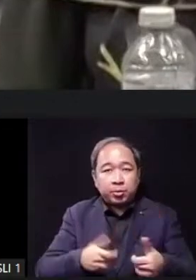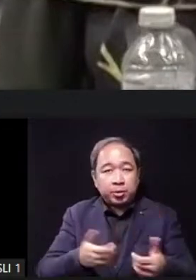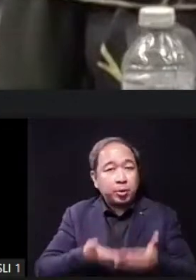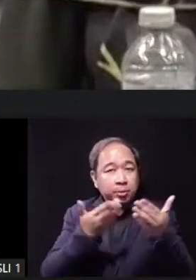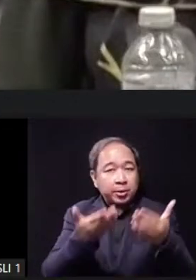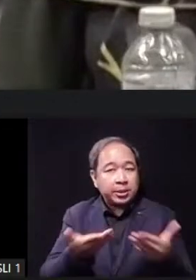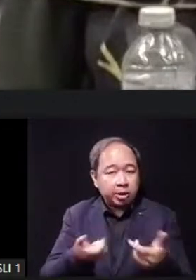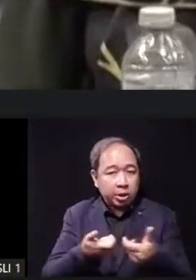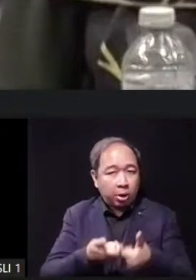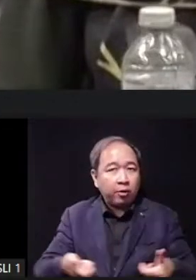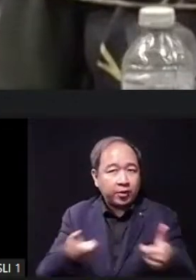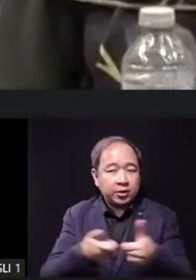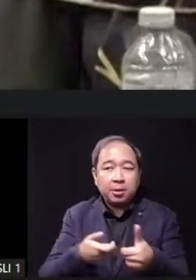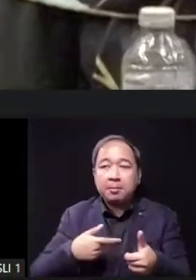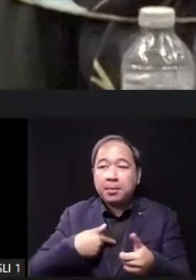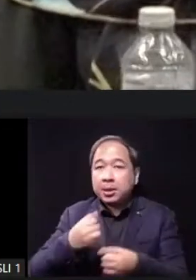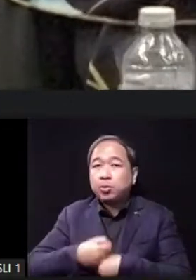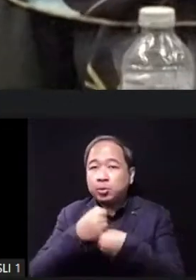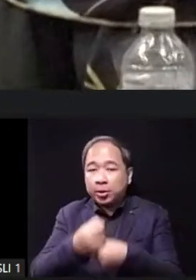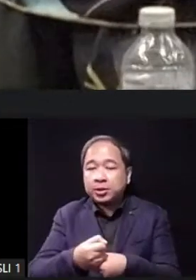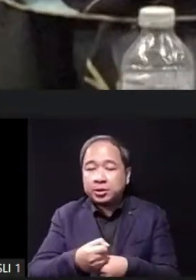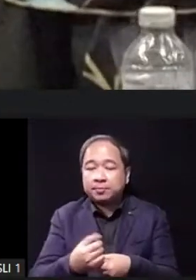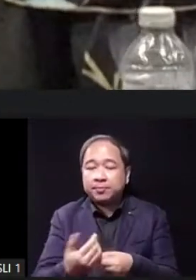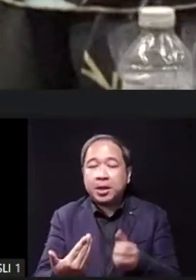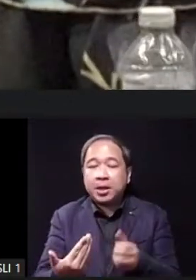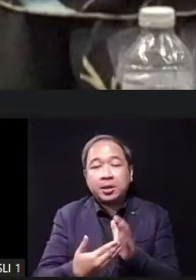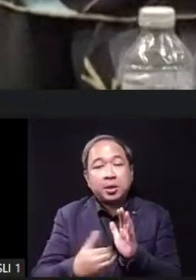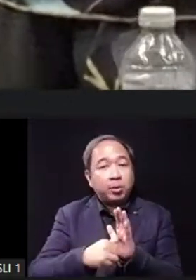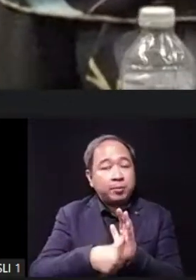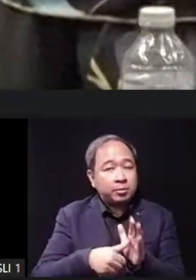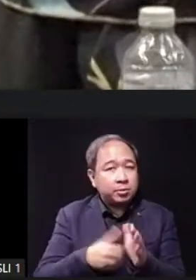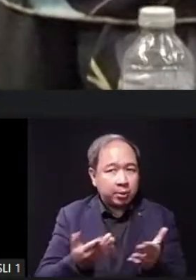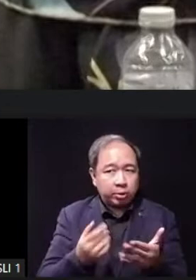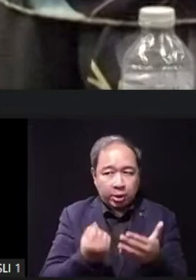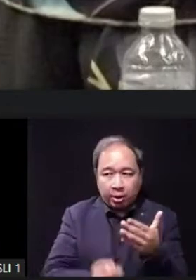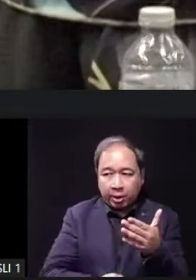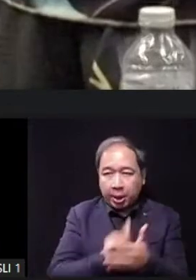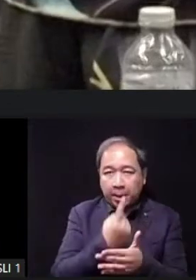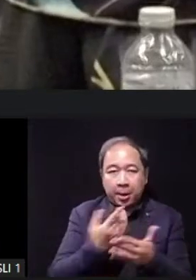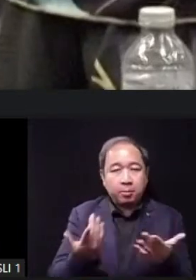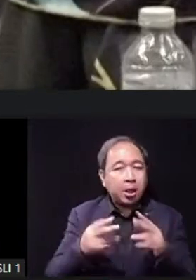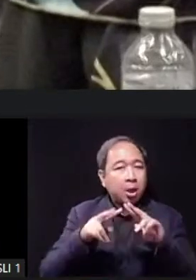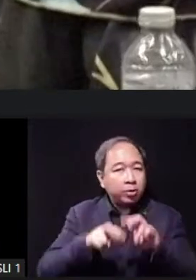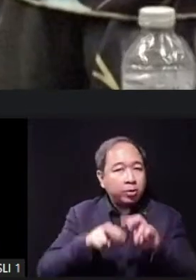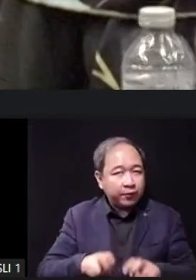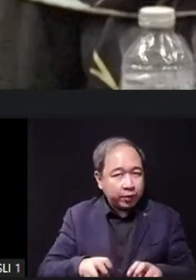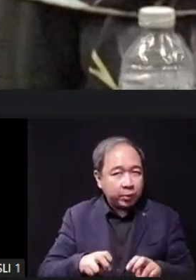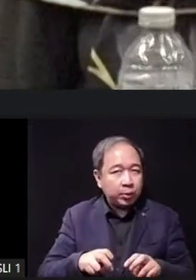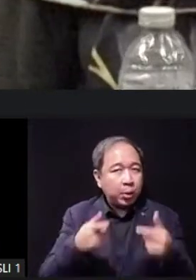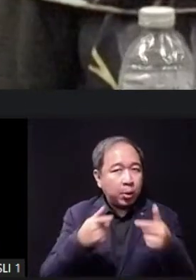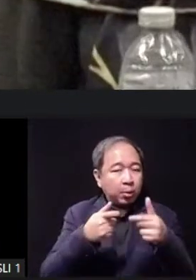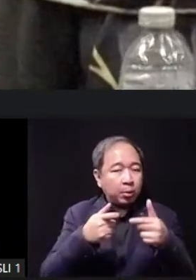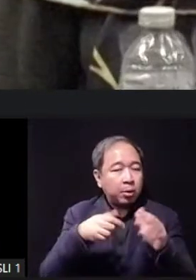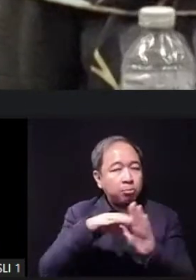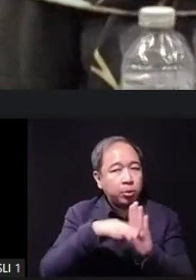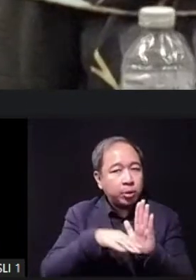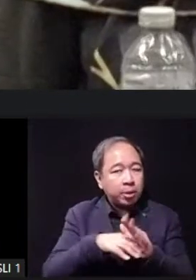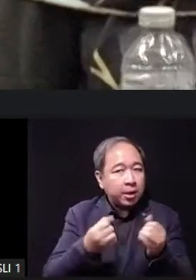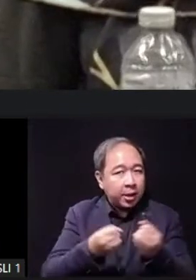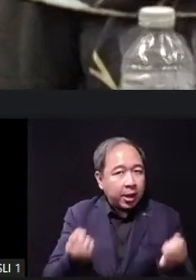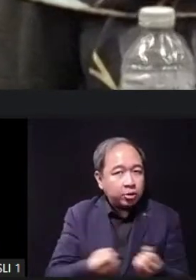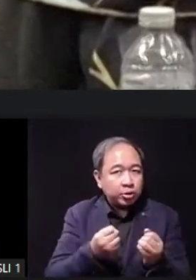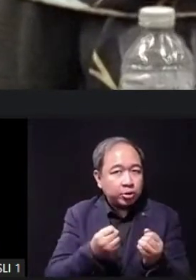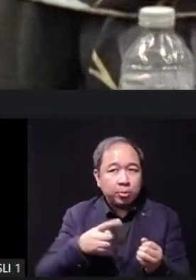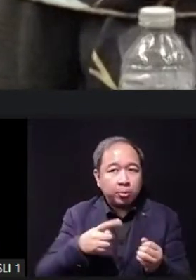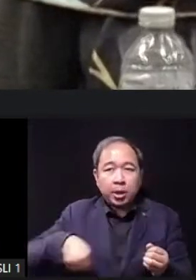conference, my delegation would like to reiterate that as the outcomes of the reviews of the program of action of the ICPD are not UN